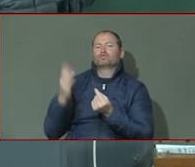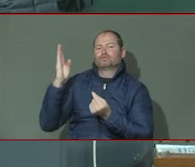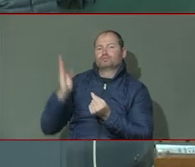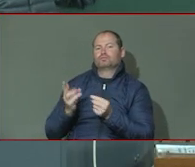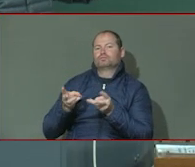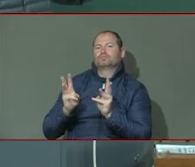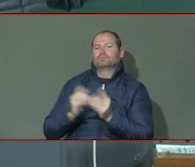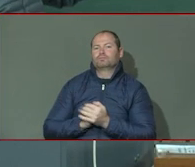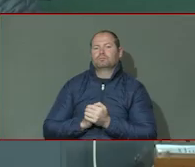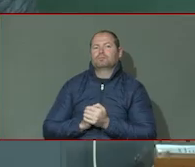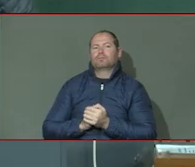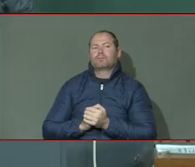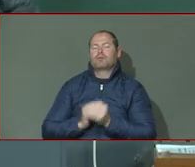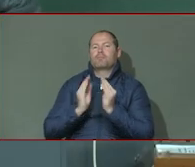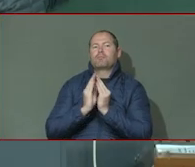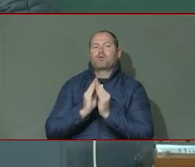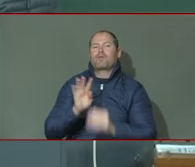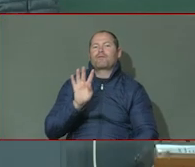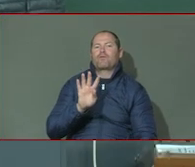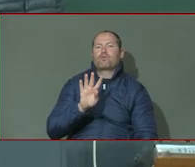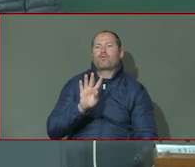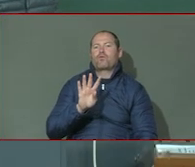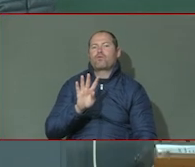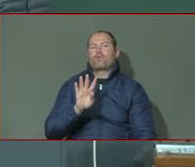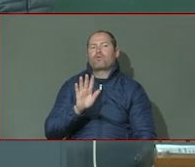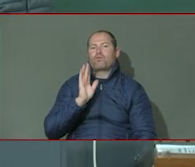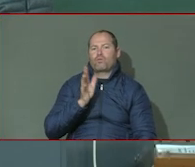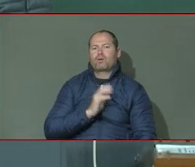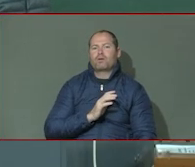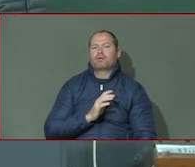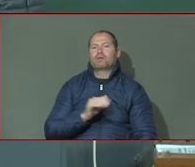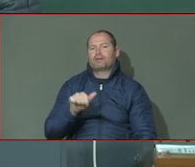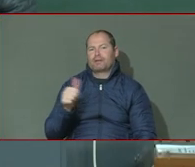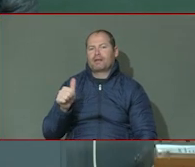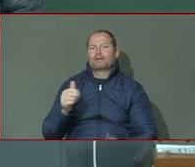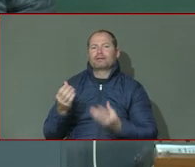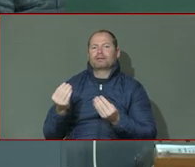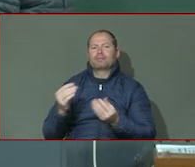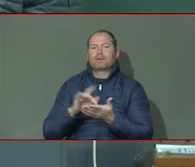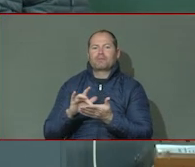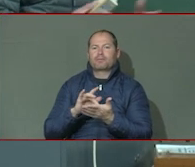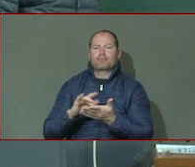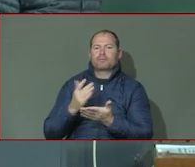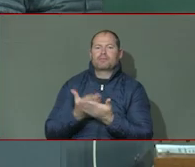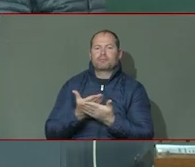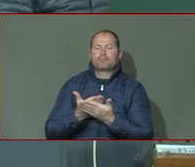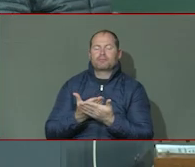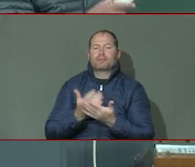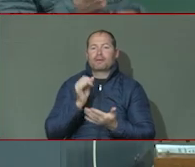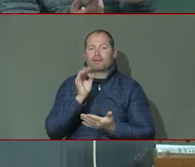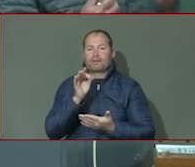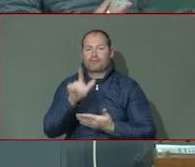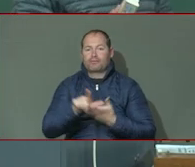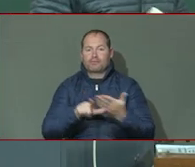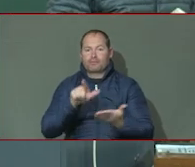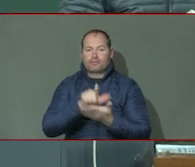will get 4 of the 5 figures and you just calculate the other figure. The loan, when we get the loan, you